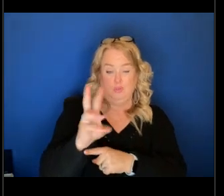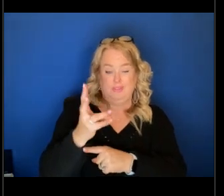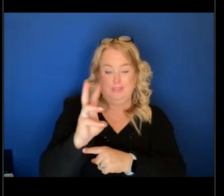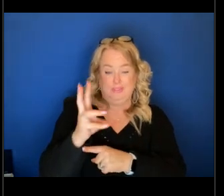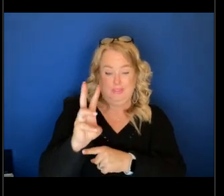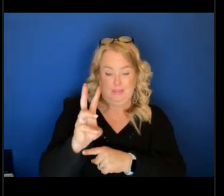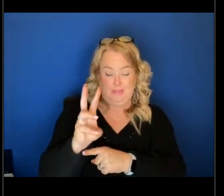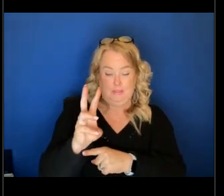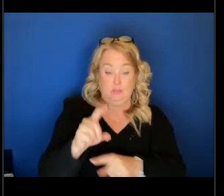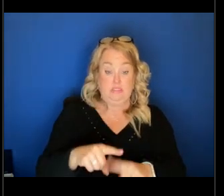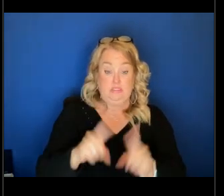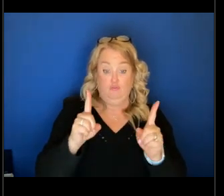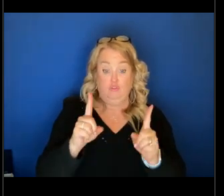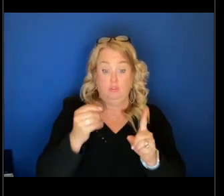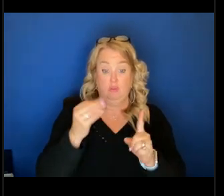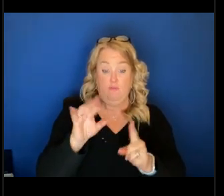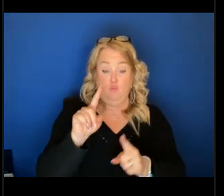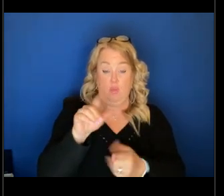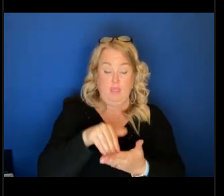31,216, a difference of